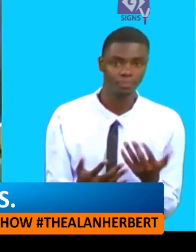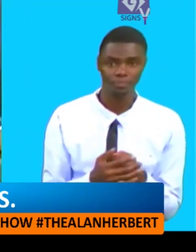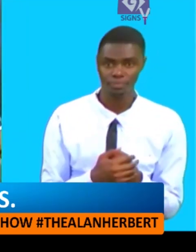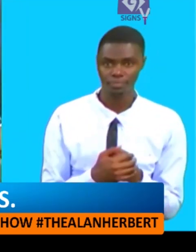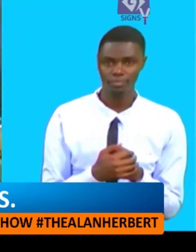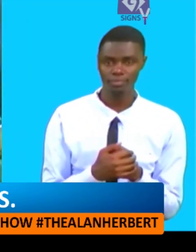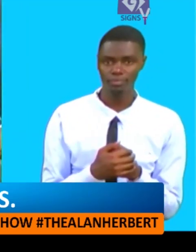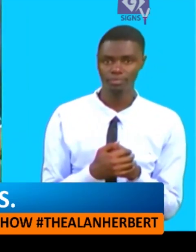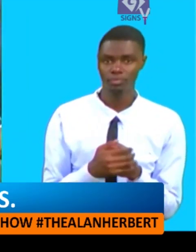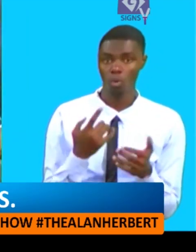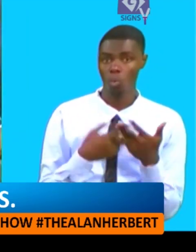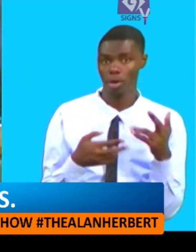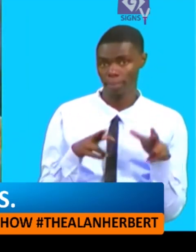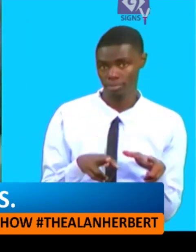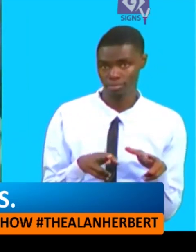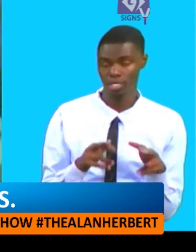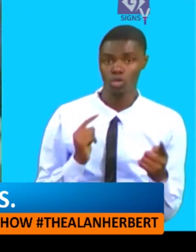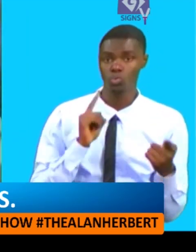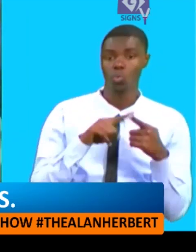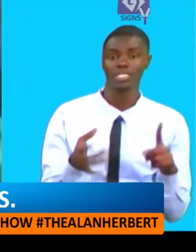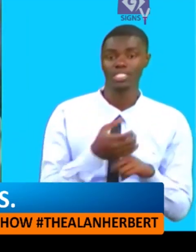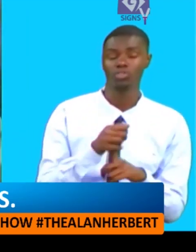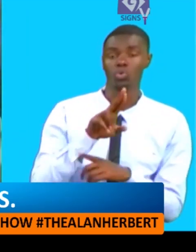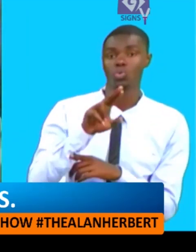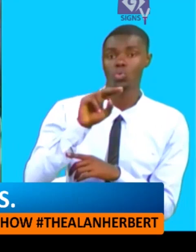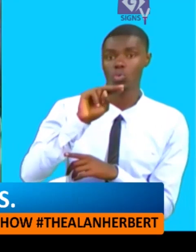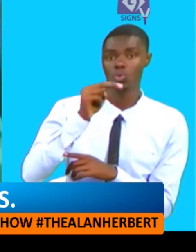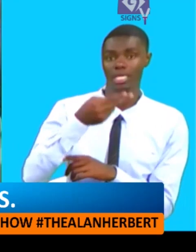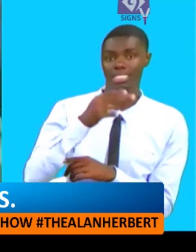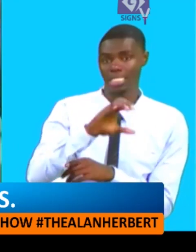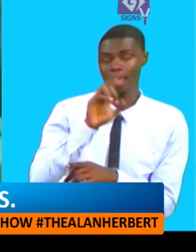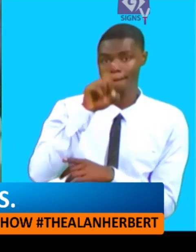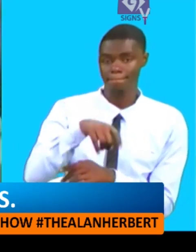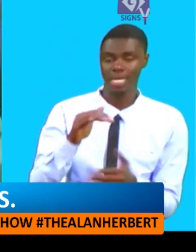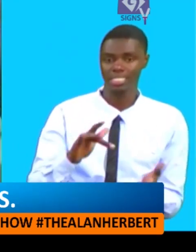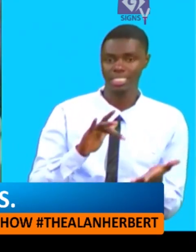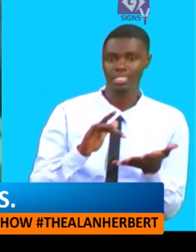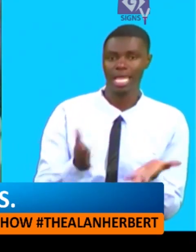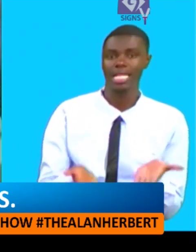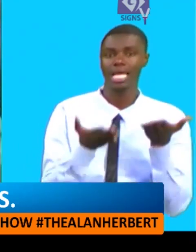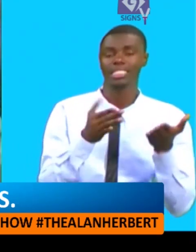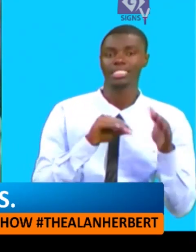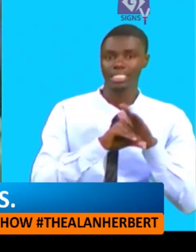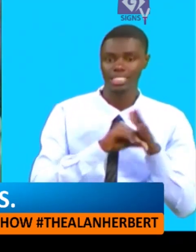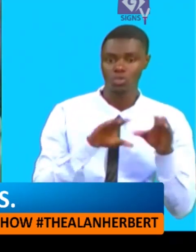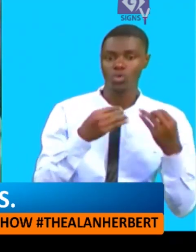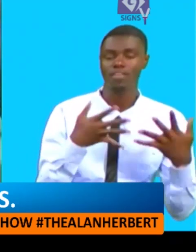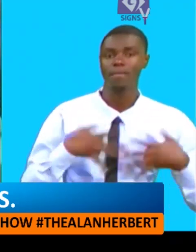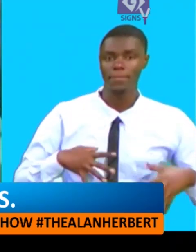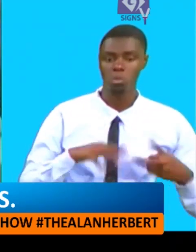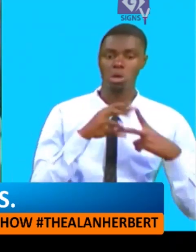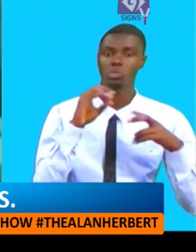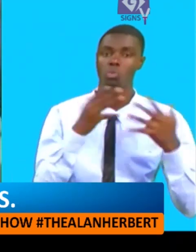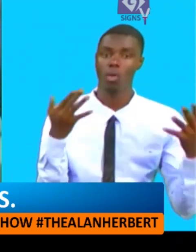what happens is, towards achievement of UHC, you have to enhance access. So you give people a choice on where